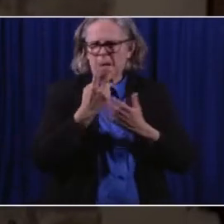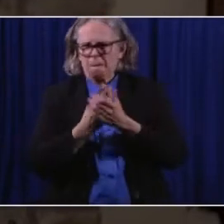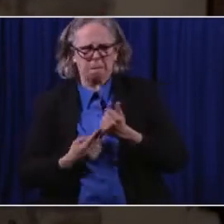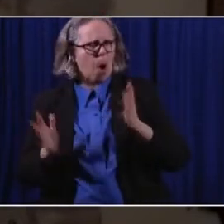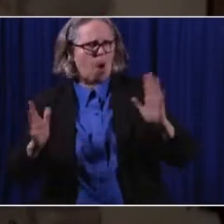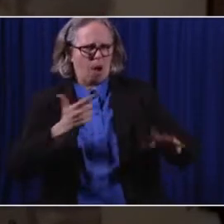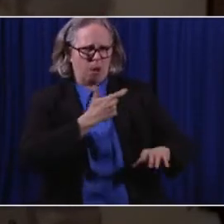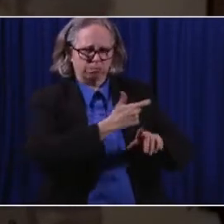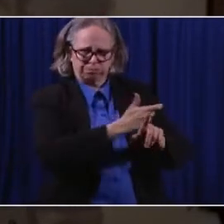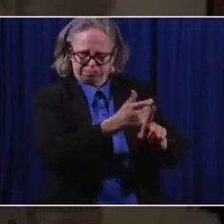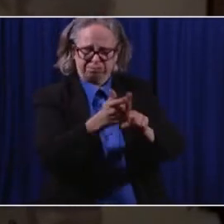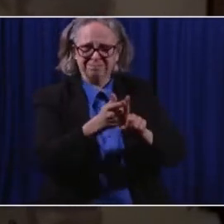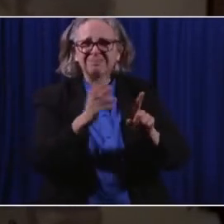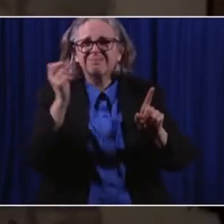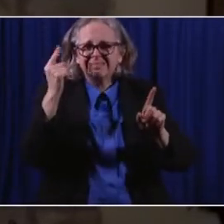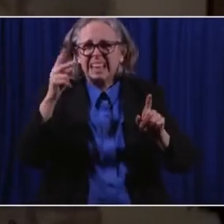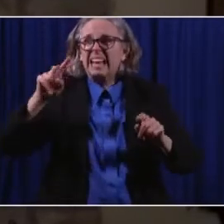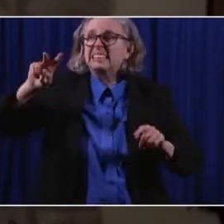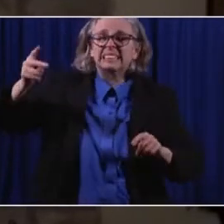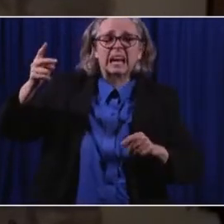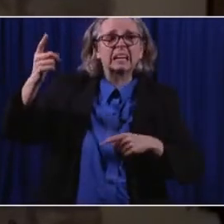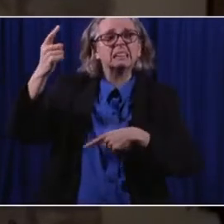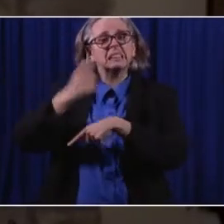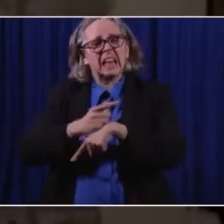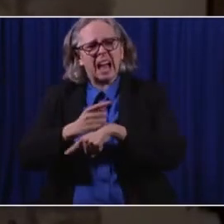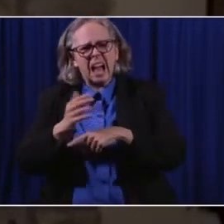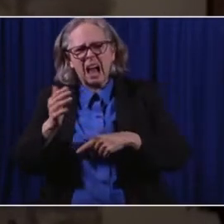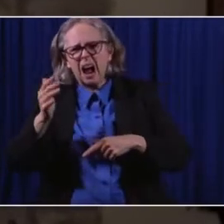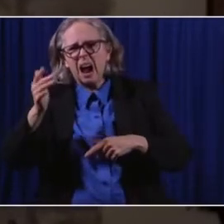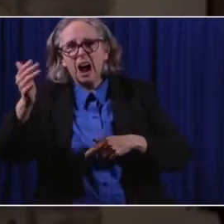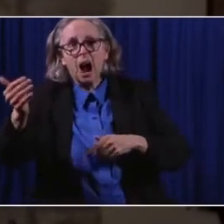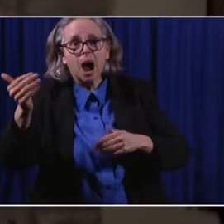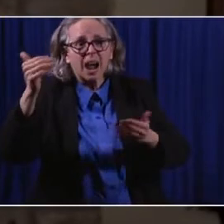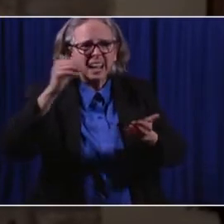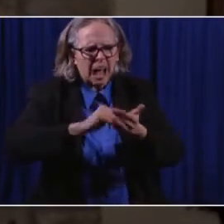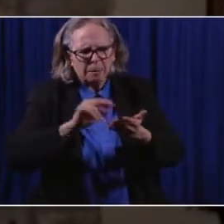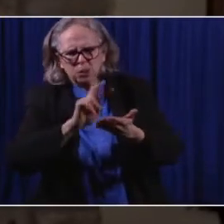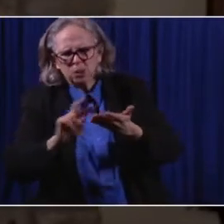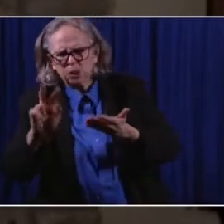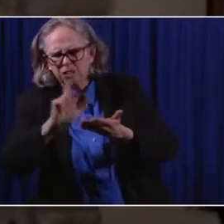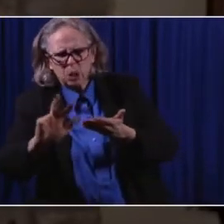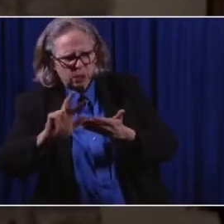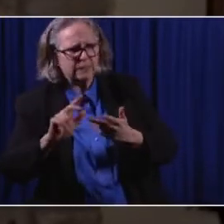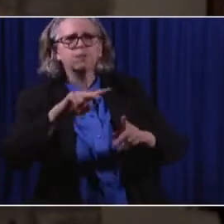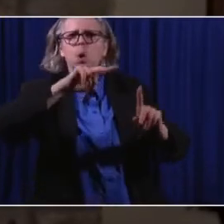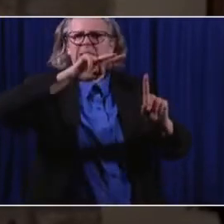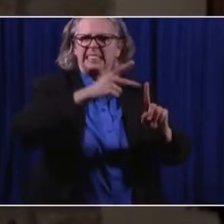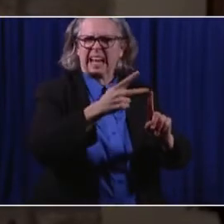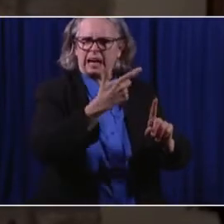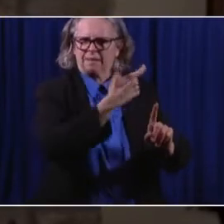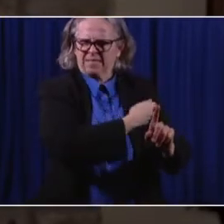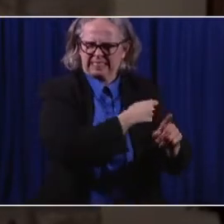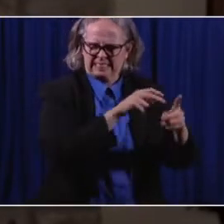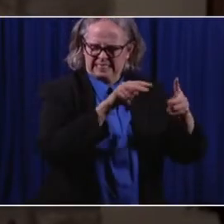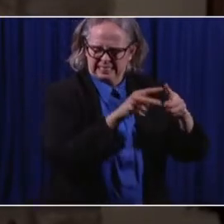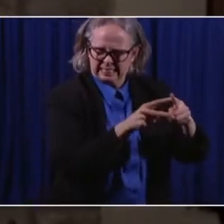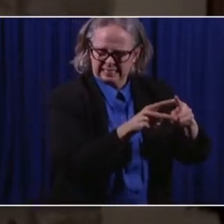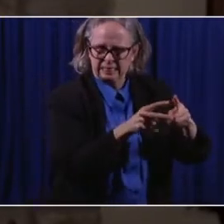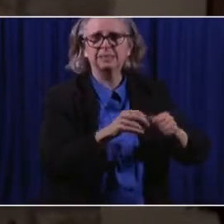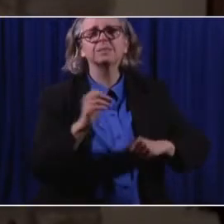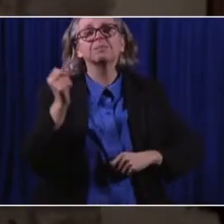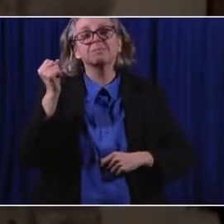3 weeks or so later, and they will give the second vaccine to those who got it the first time.